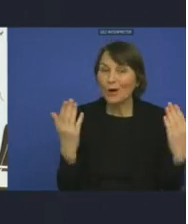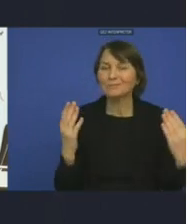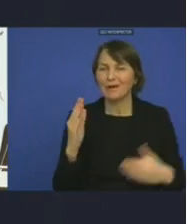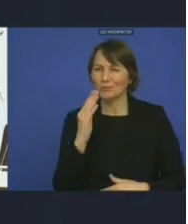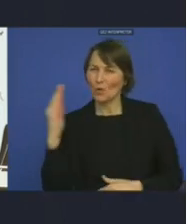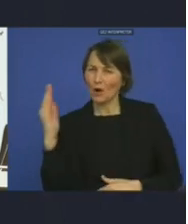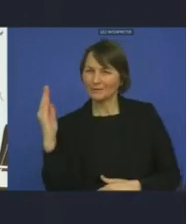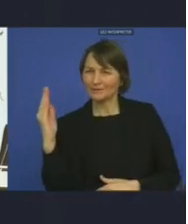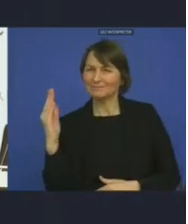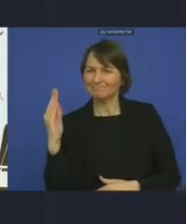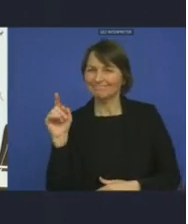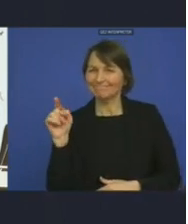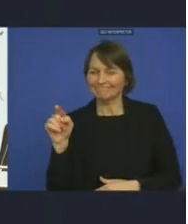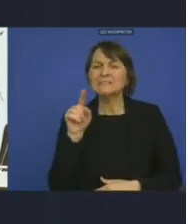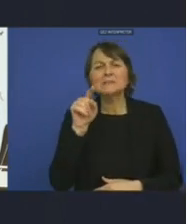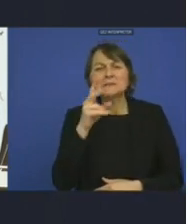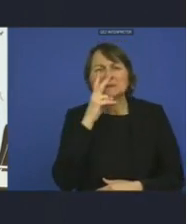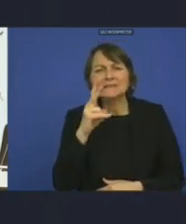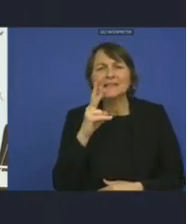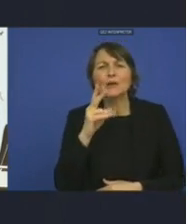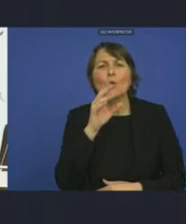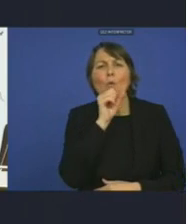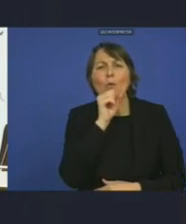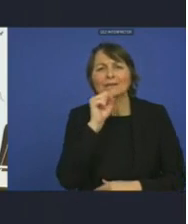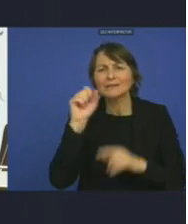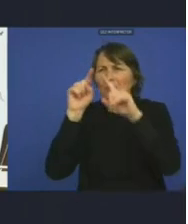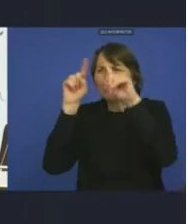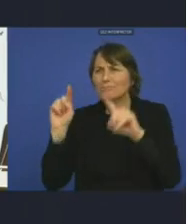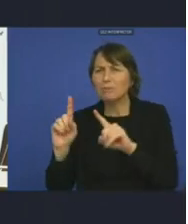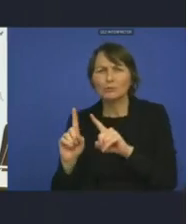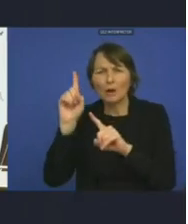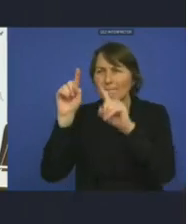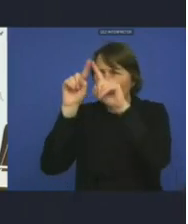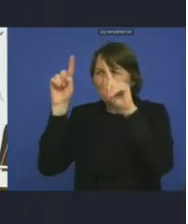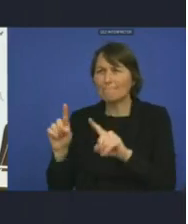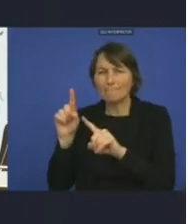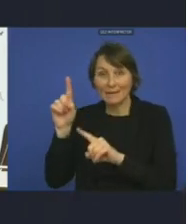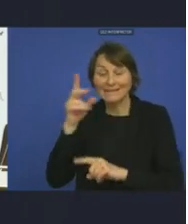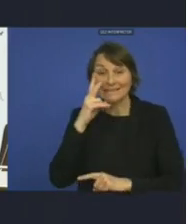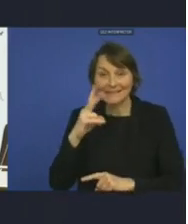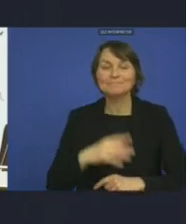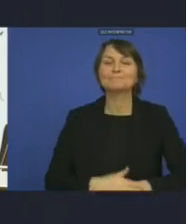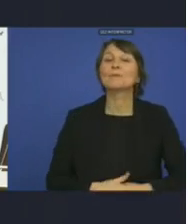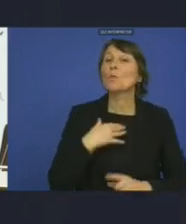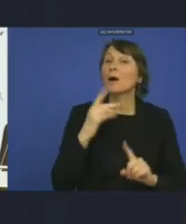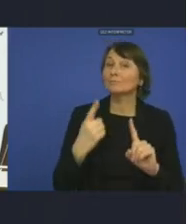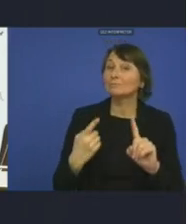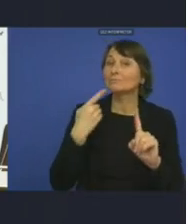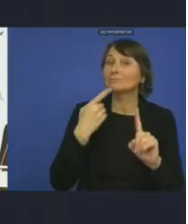of your screen on the orange box at the top, that we have the promoting health,